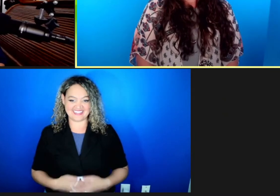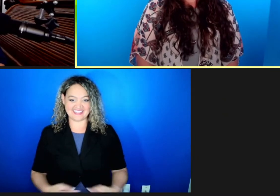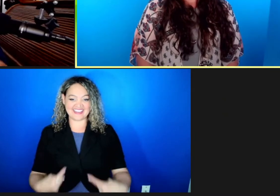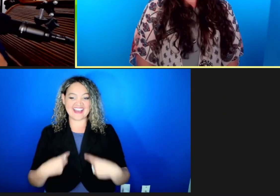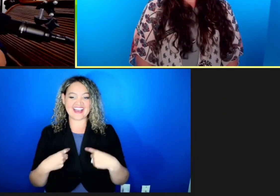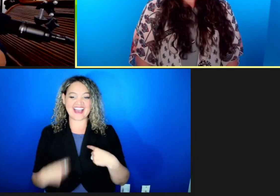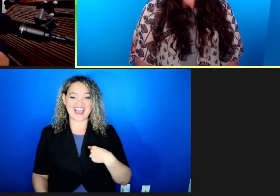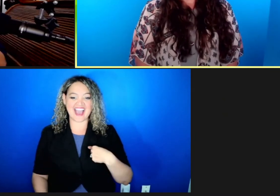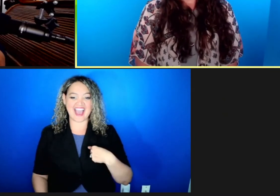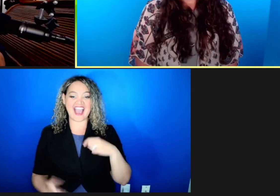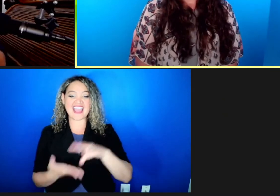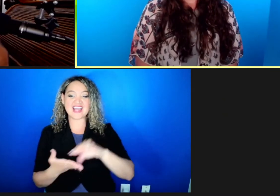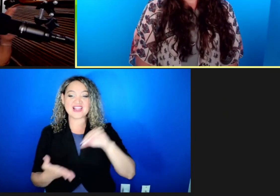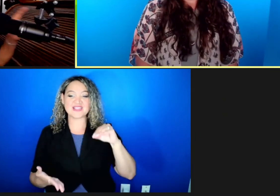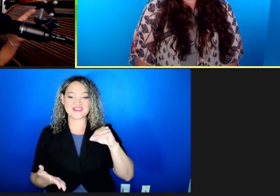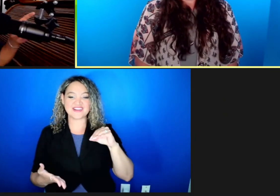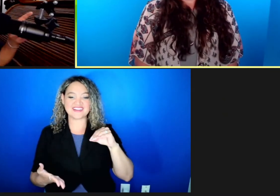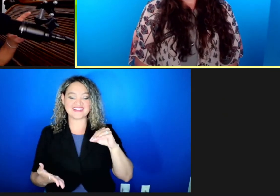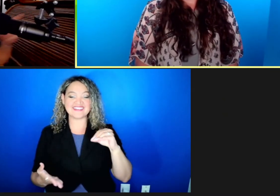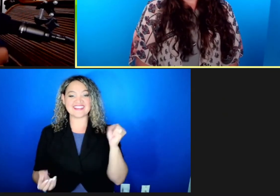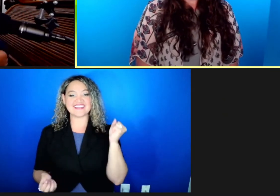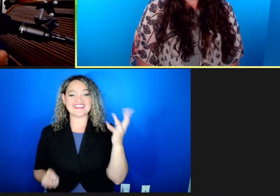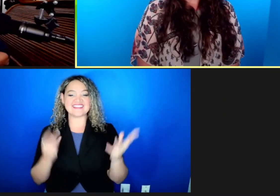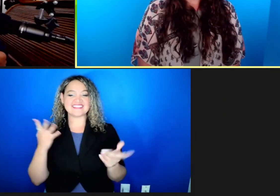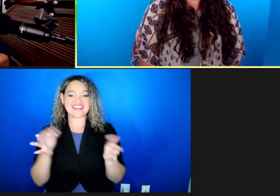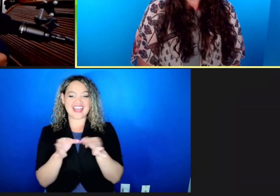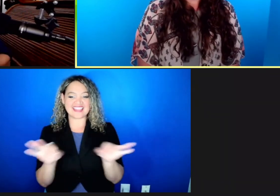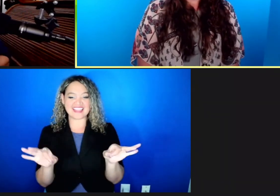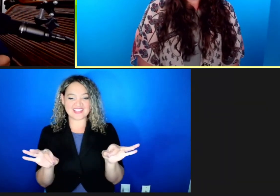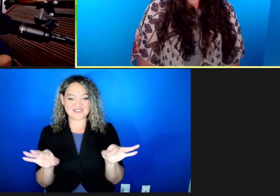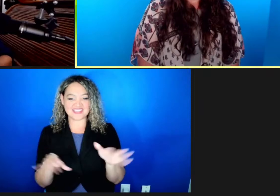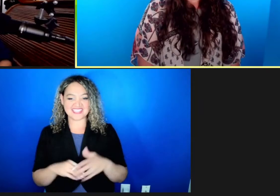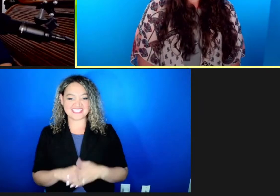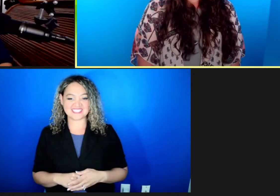I learned sign language